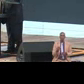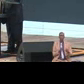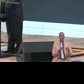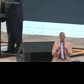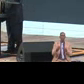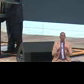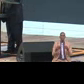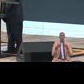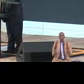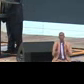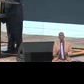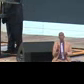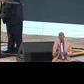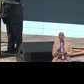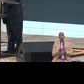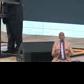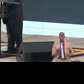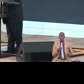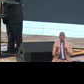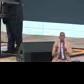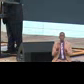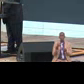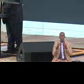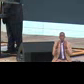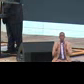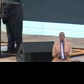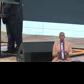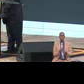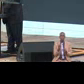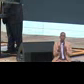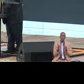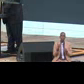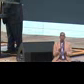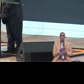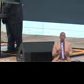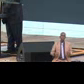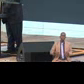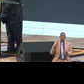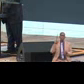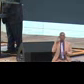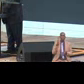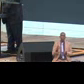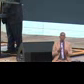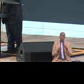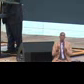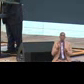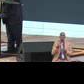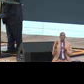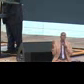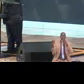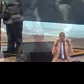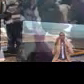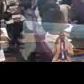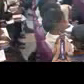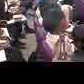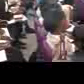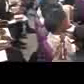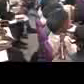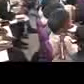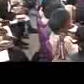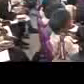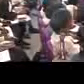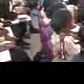fighting enemies. Don't fight any enemy anymore. The Lord will fight your battle for